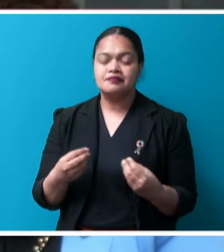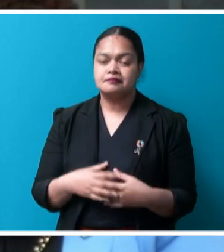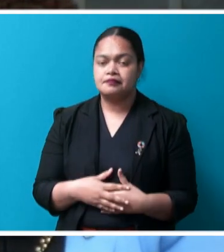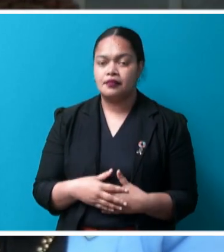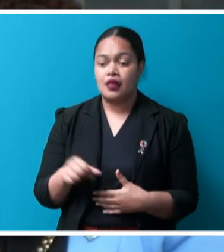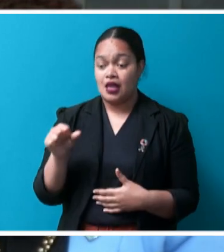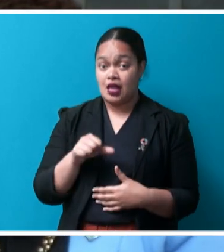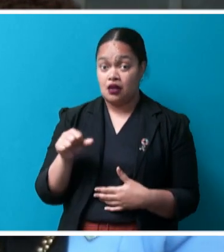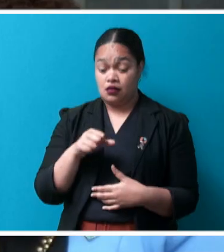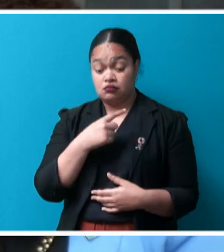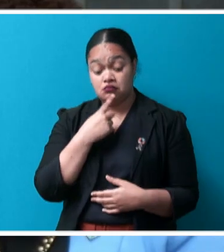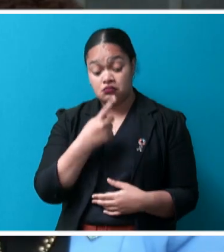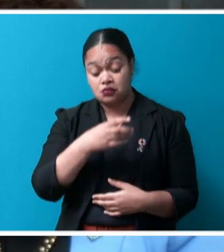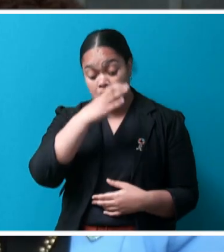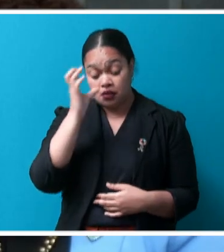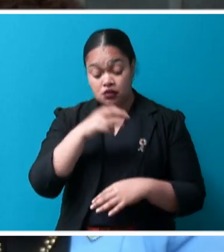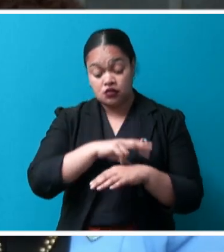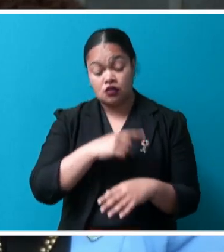is workable and also livable.